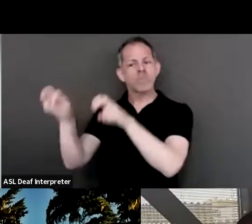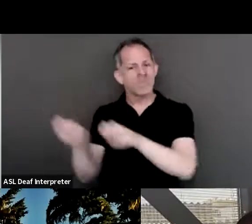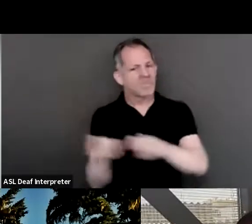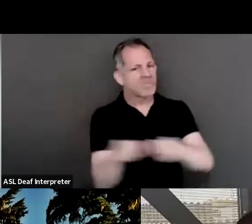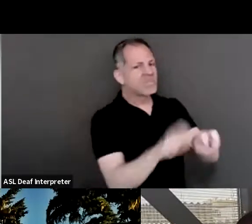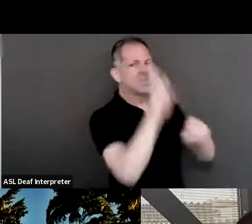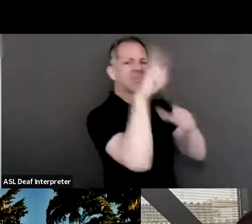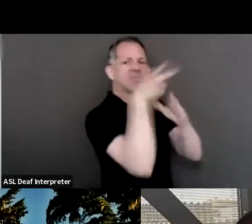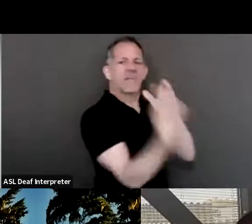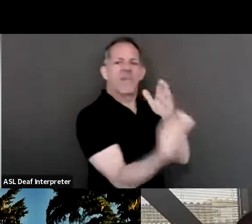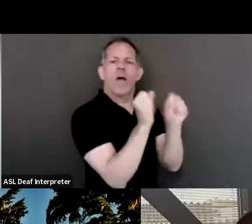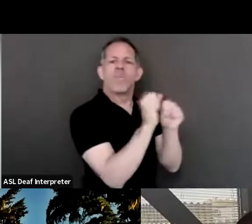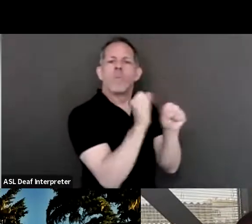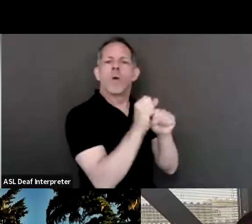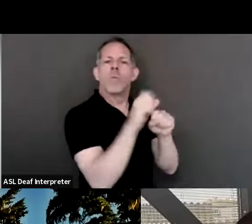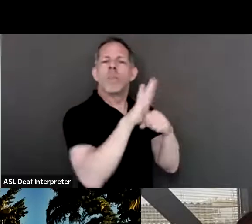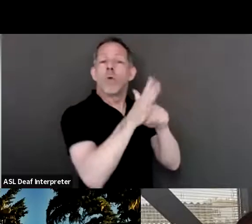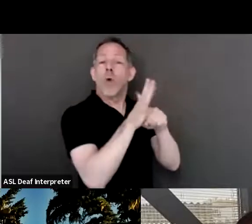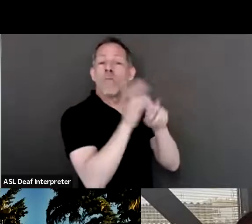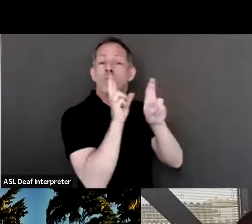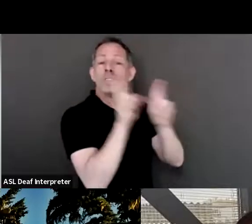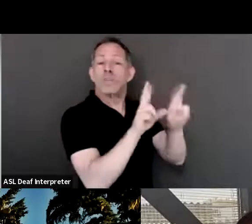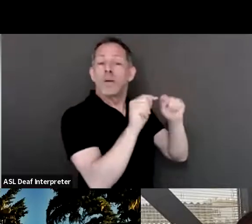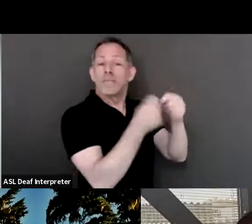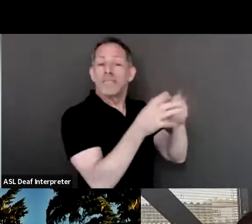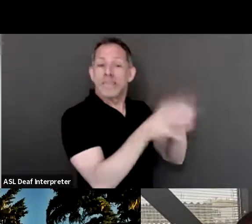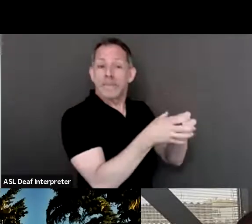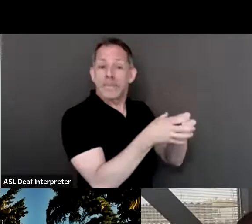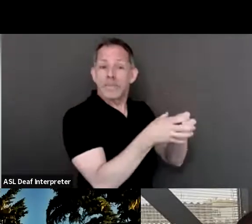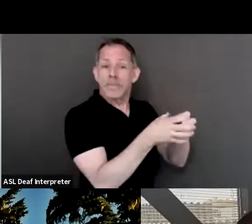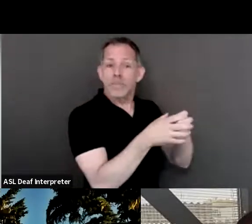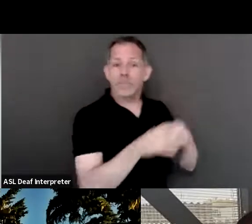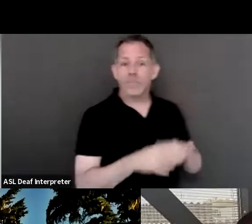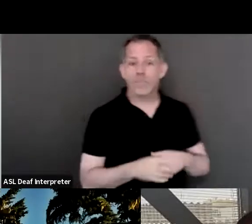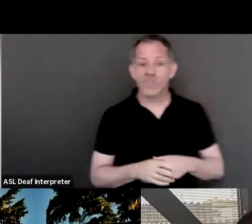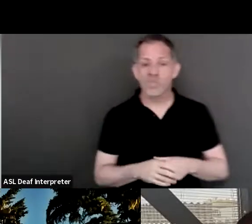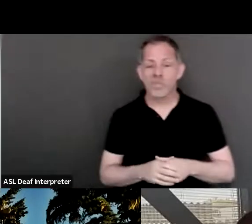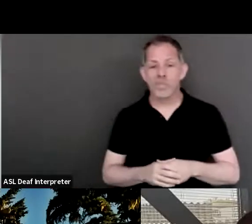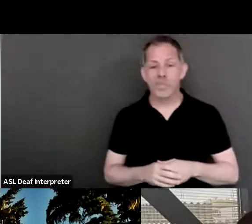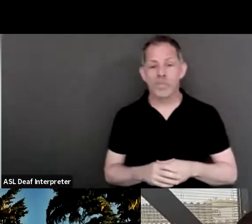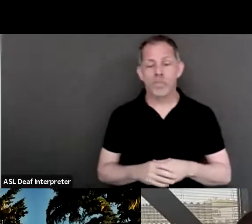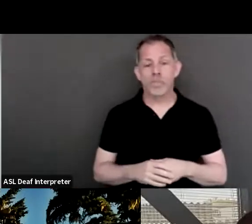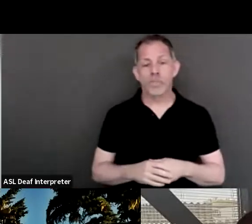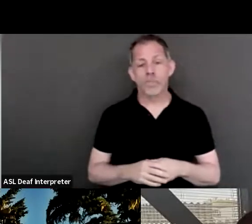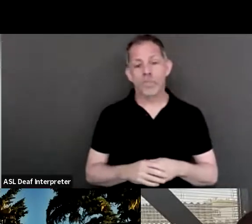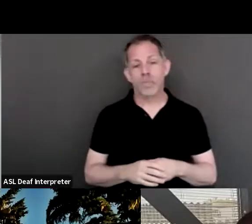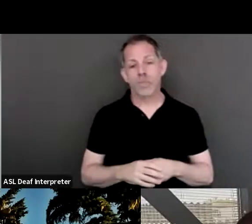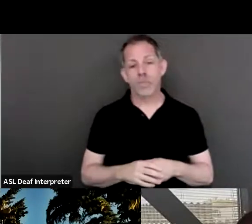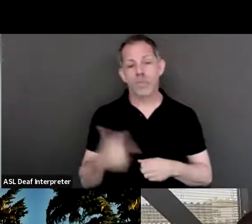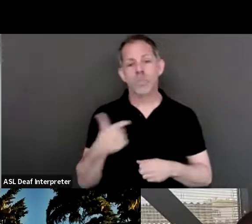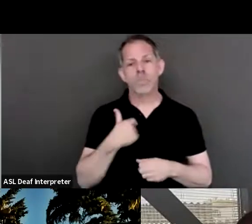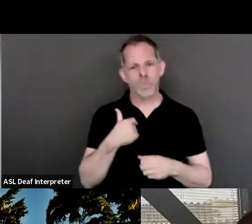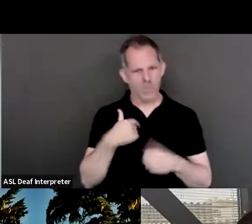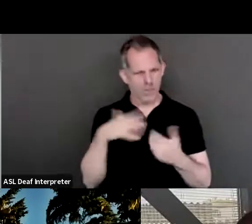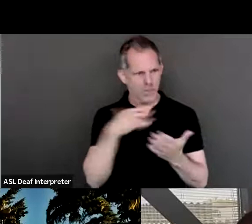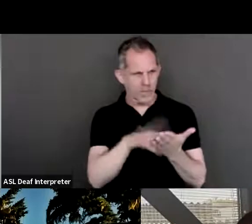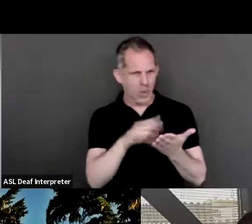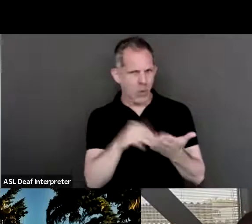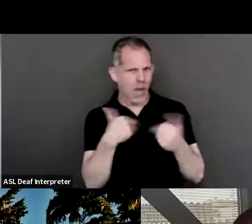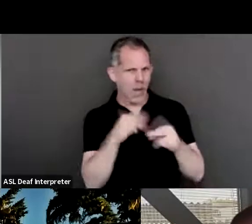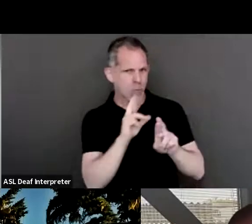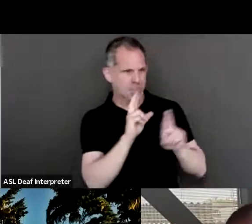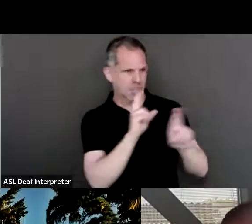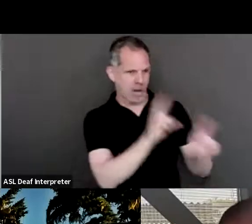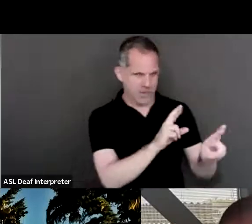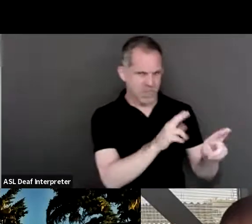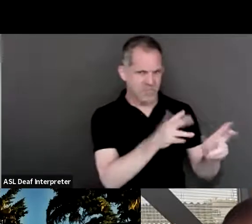are some specific lessons that the opioid response informed with the COVID. One of those was mentioned, a prominent one